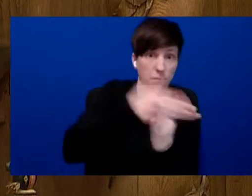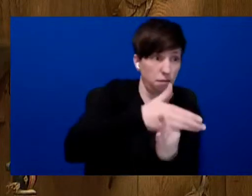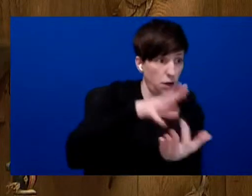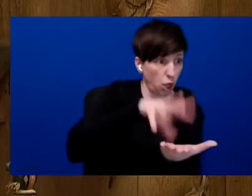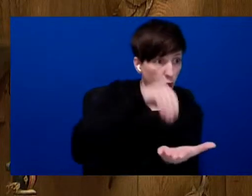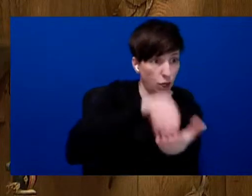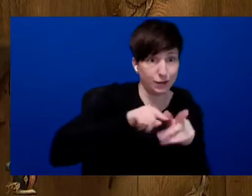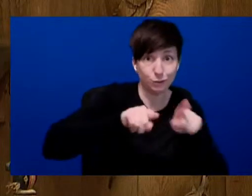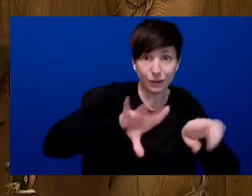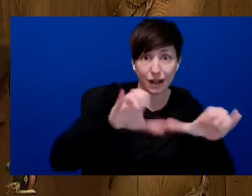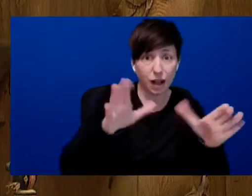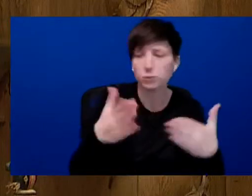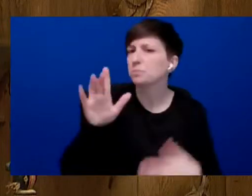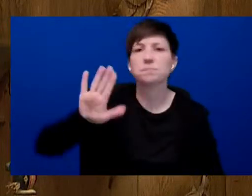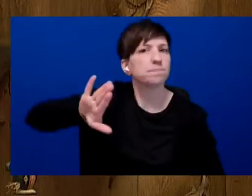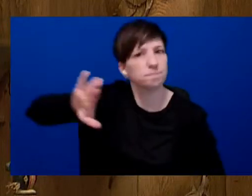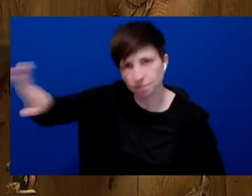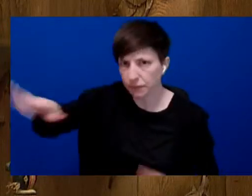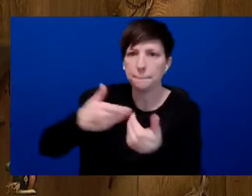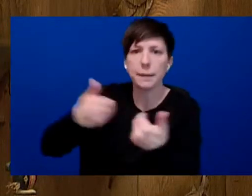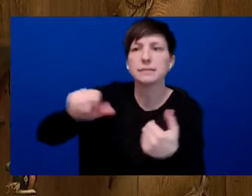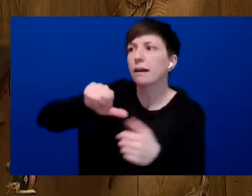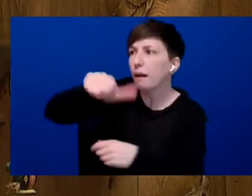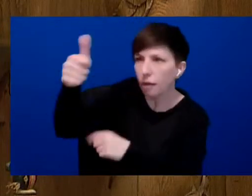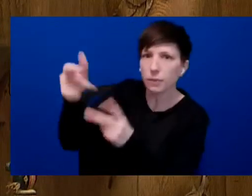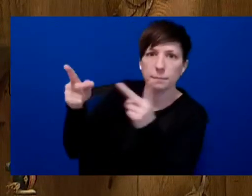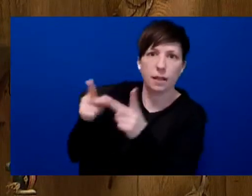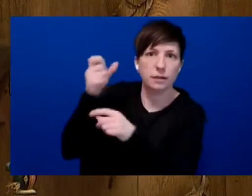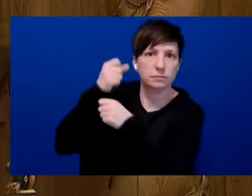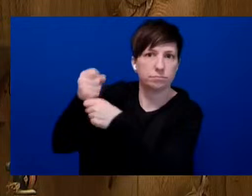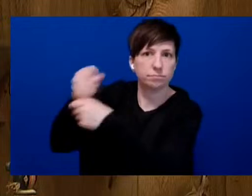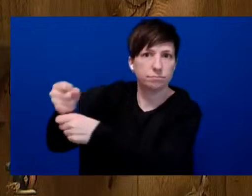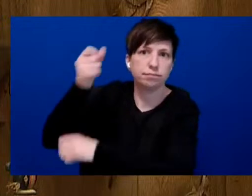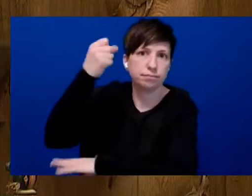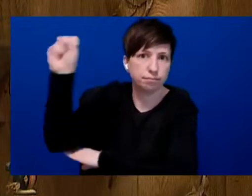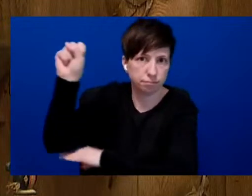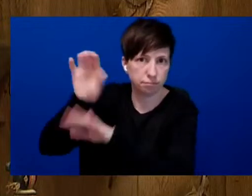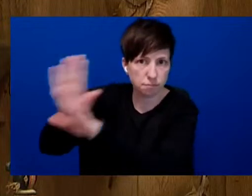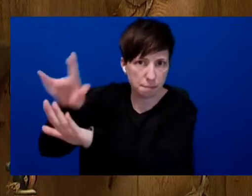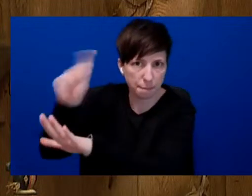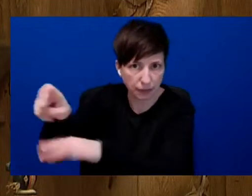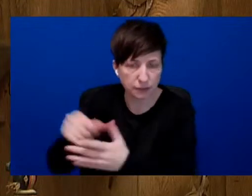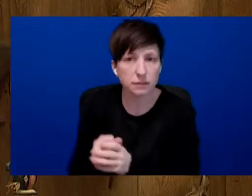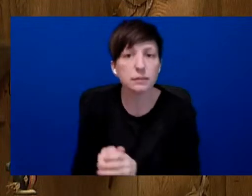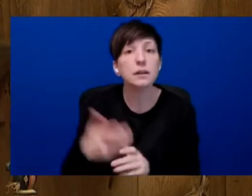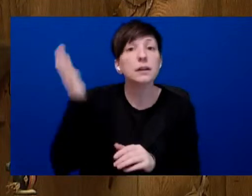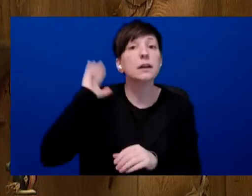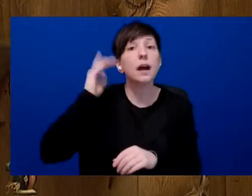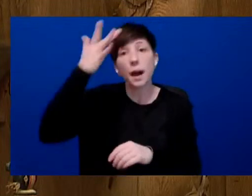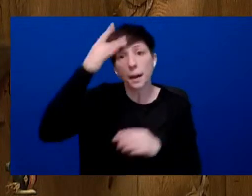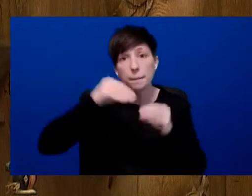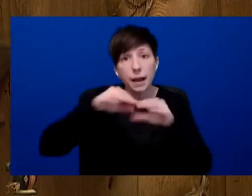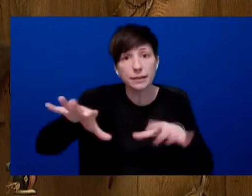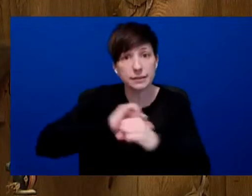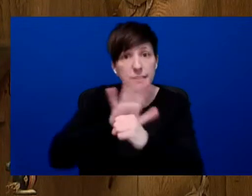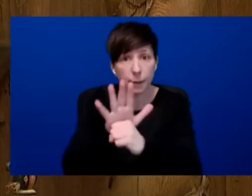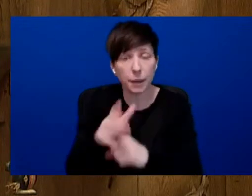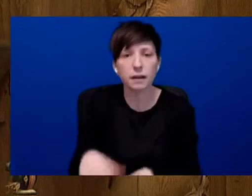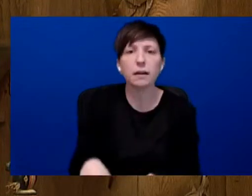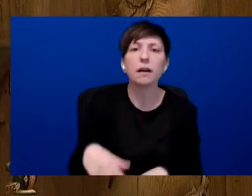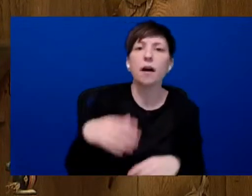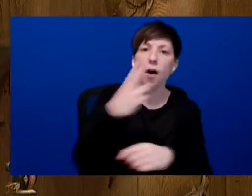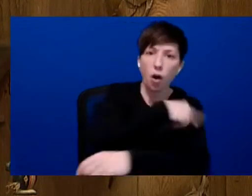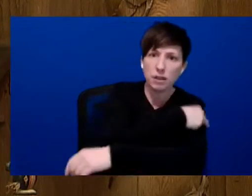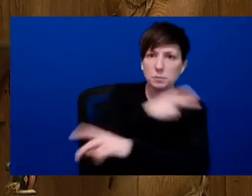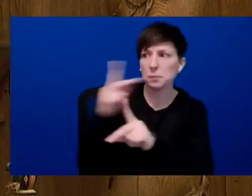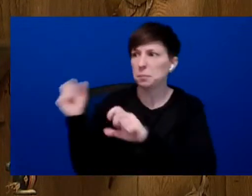classroom. During the pandemic, when hospitals and healthcare workers became the target of aggressive protests, your government took action